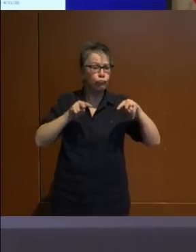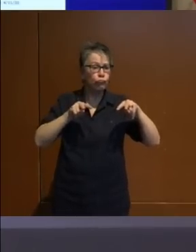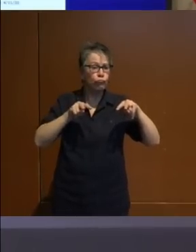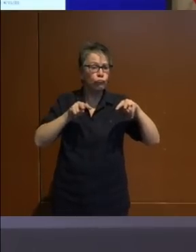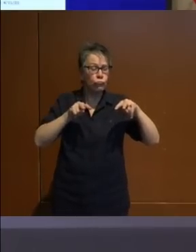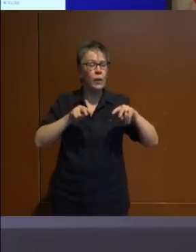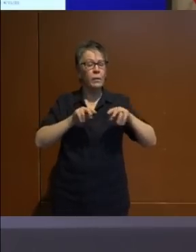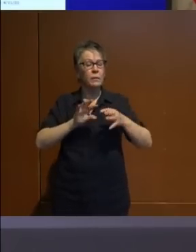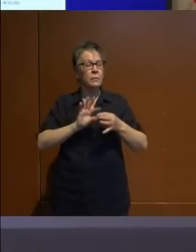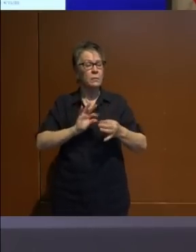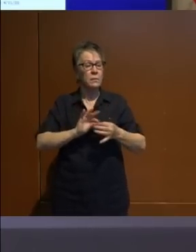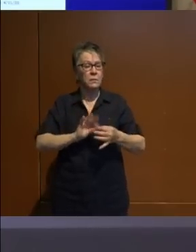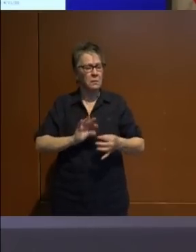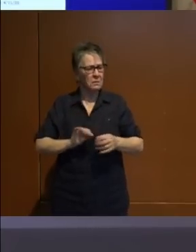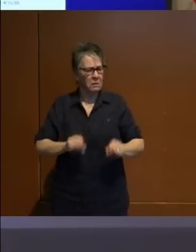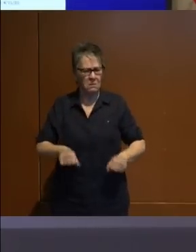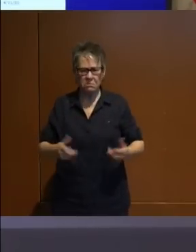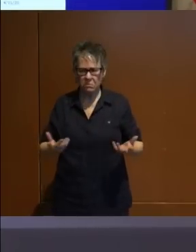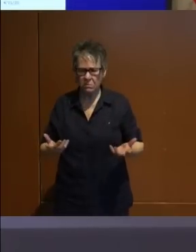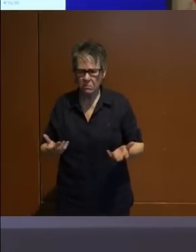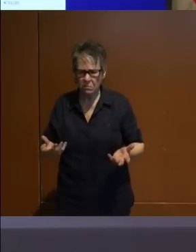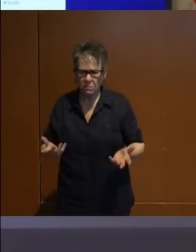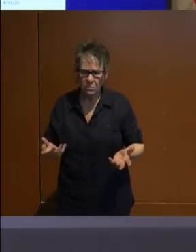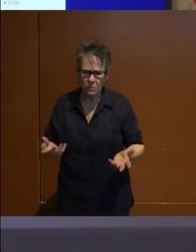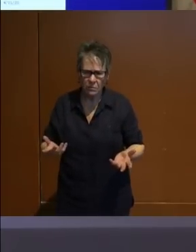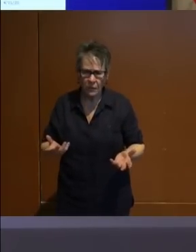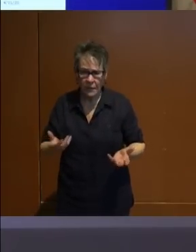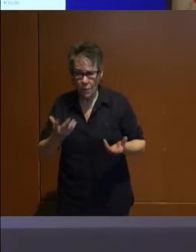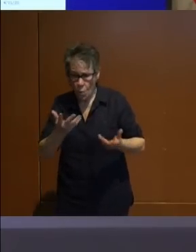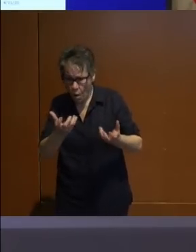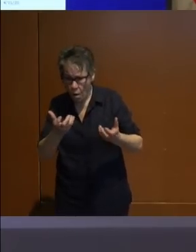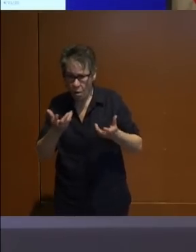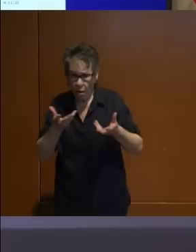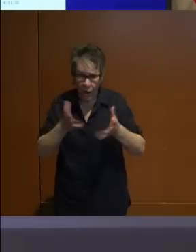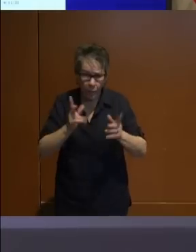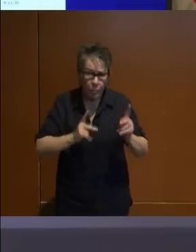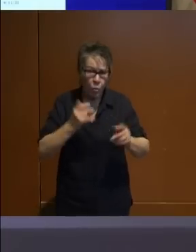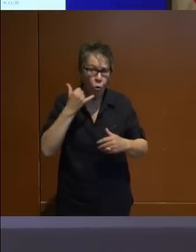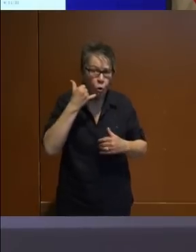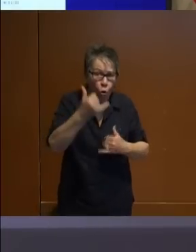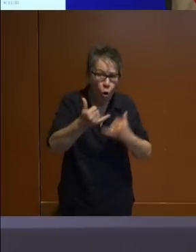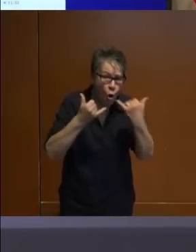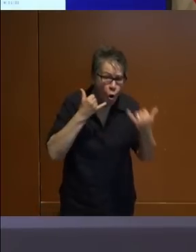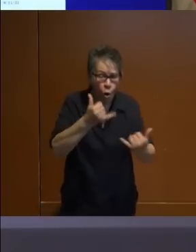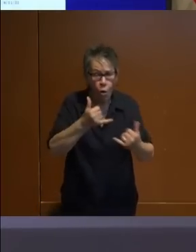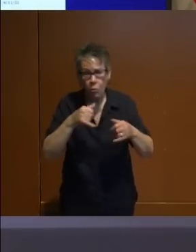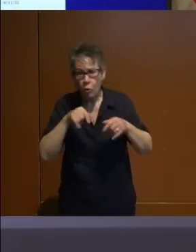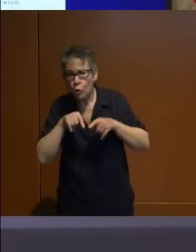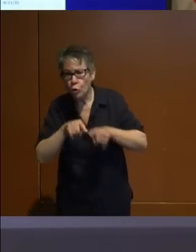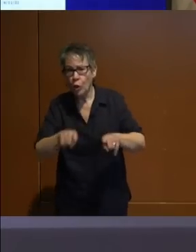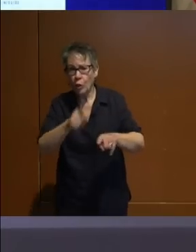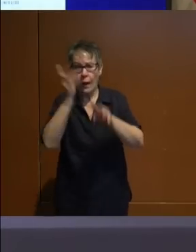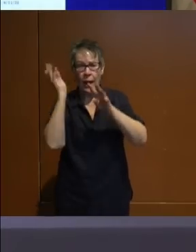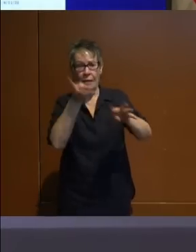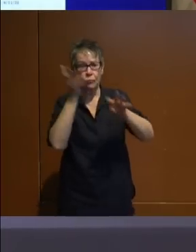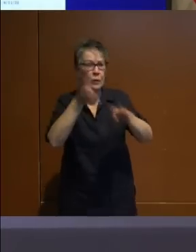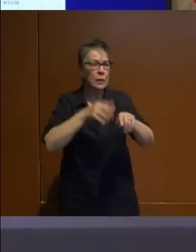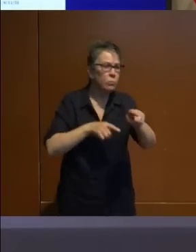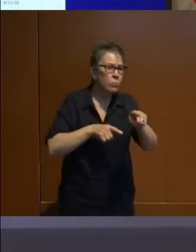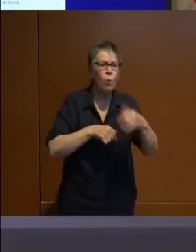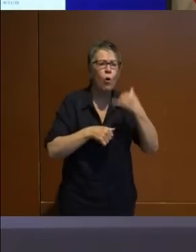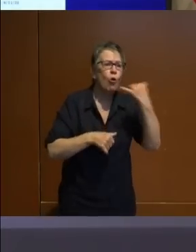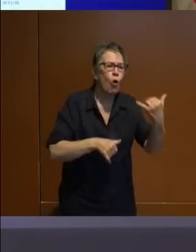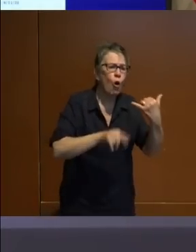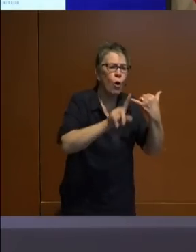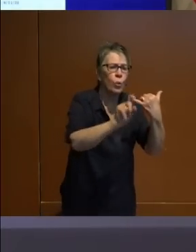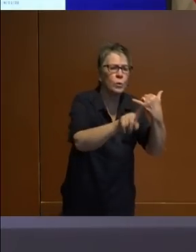to take calls, to take people's input, and to extend the period. Those are the three things that I said: